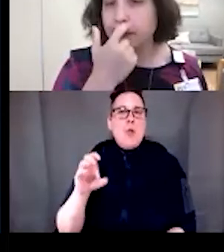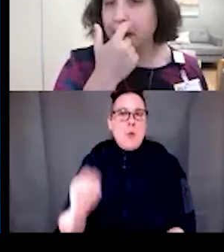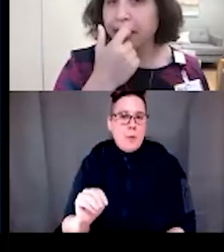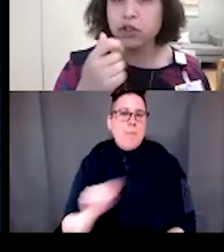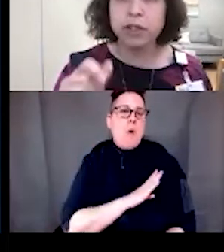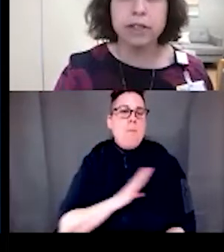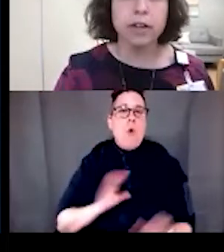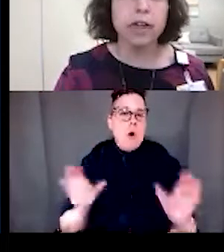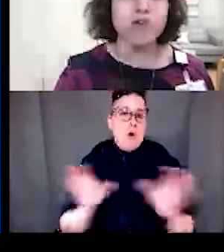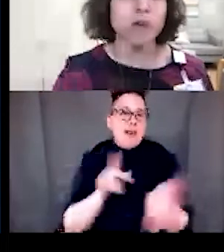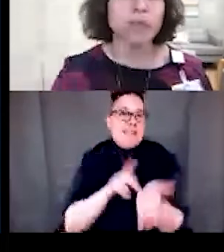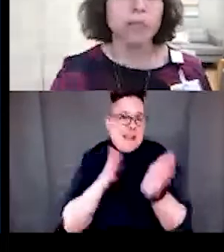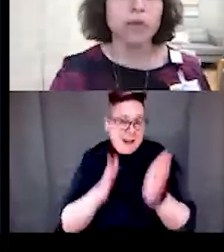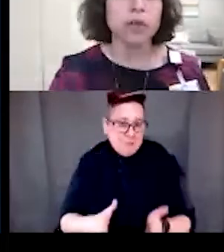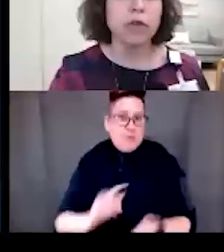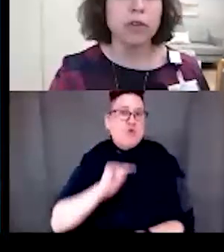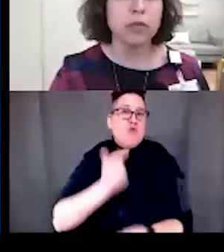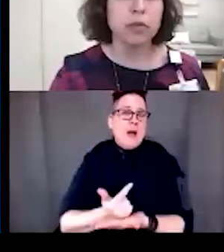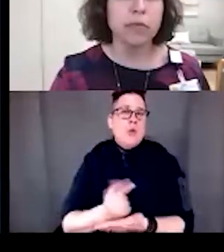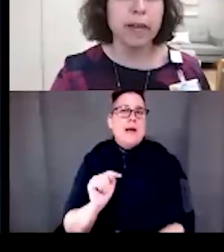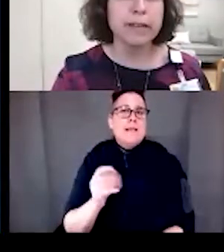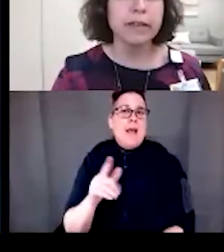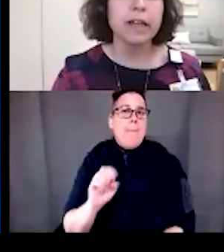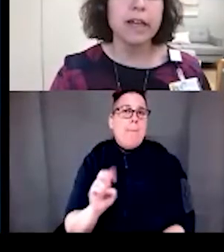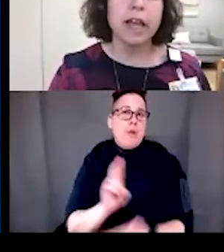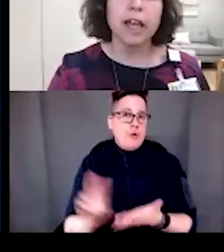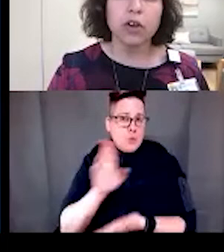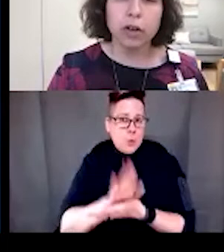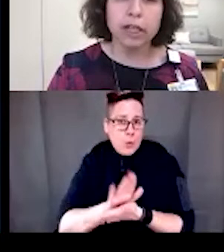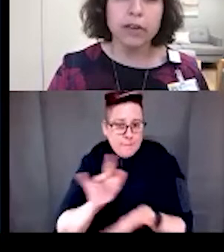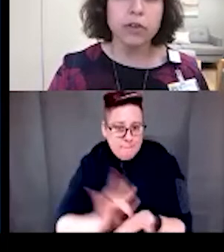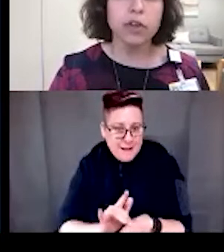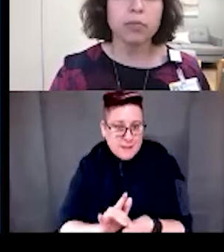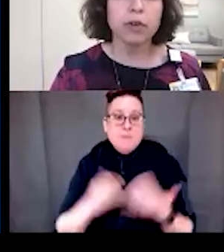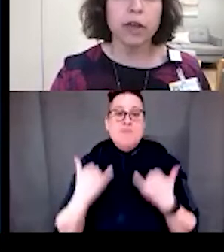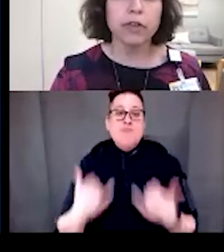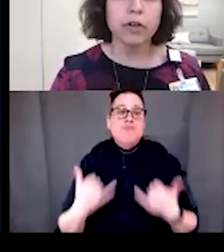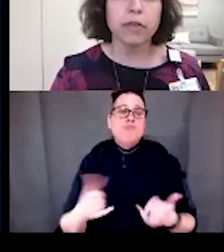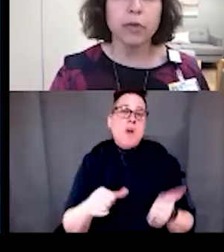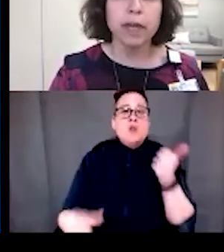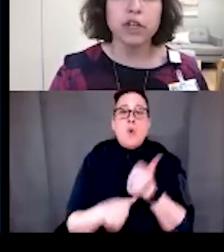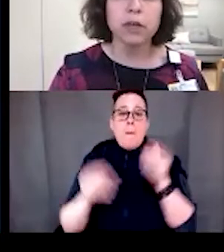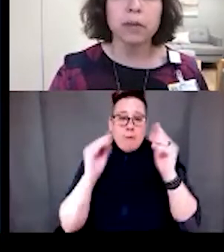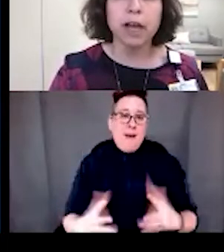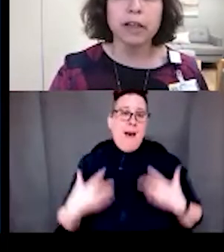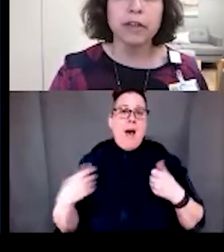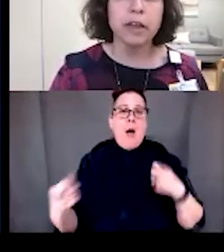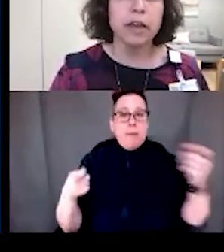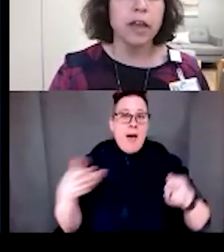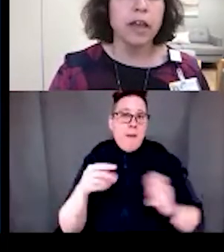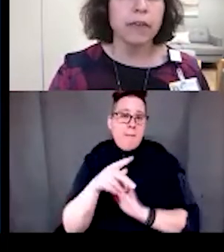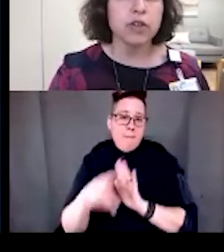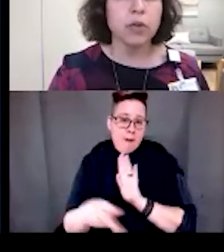board-certified psychiatrist, a graduate of Temple University School of Medicine, and currently Associate Professor of Health Management and